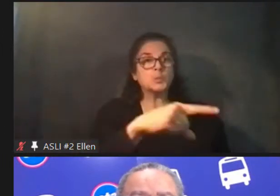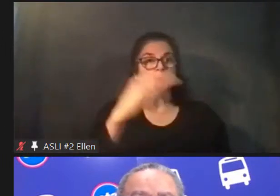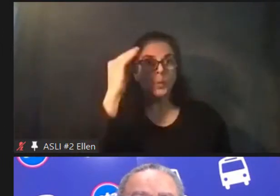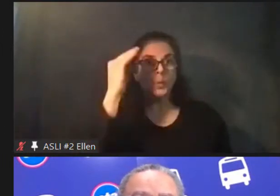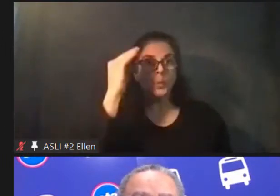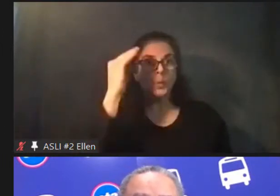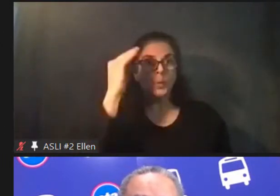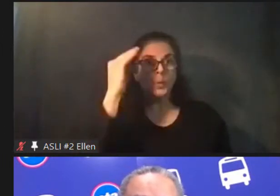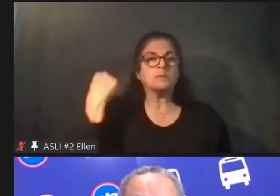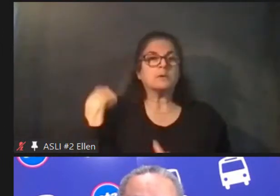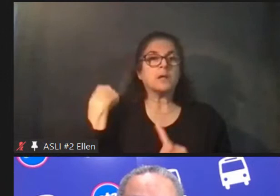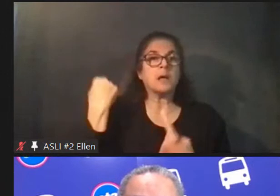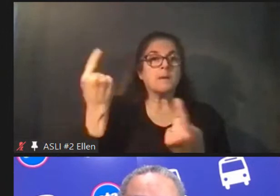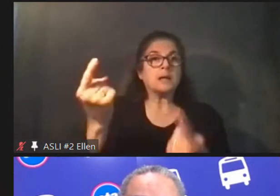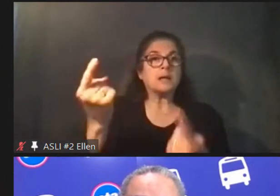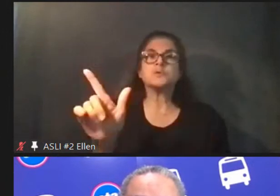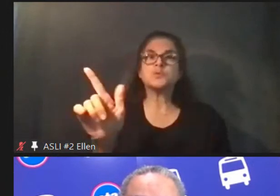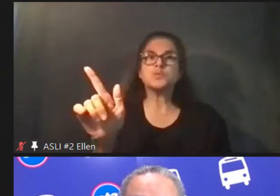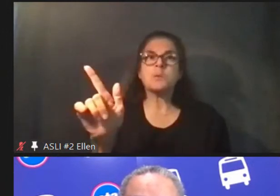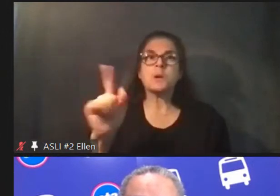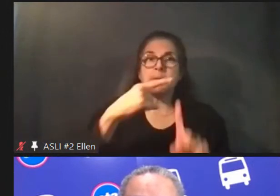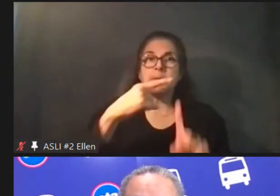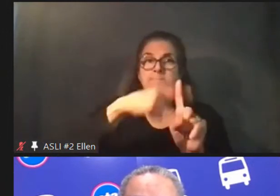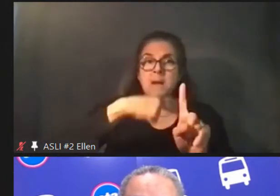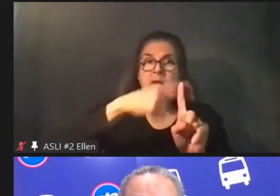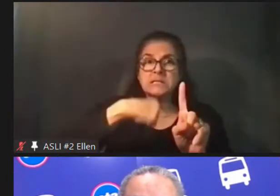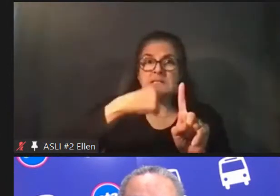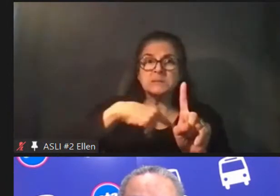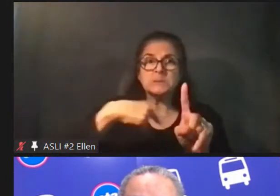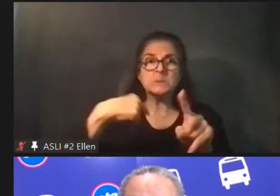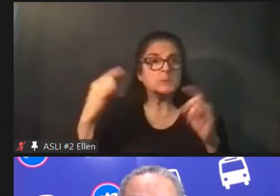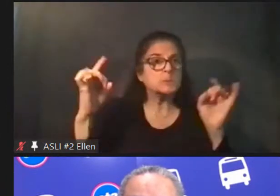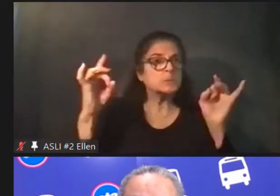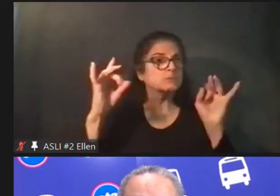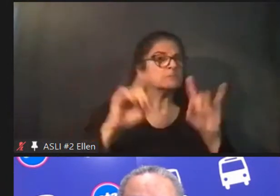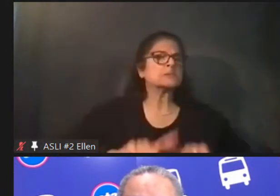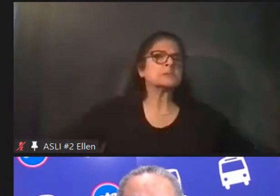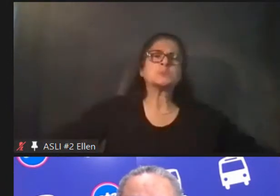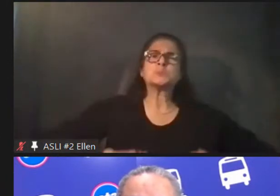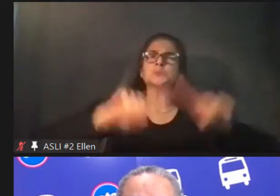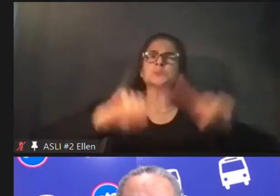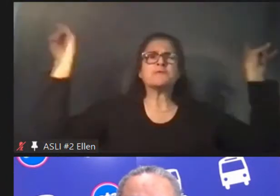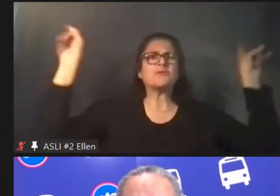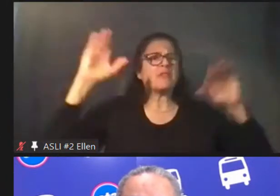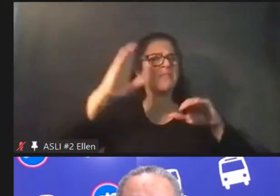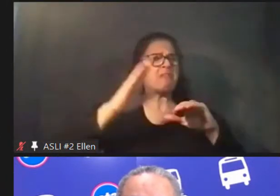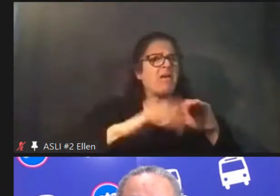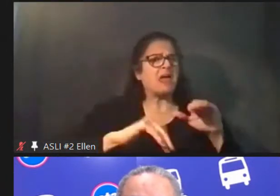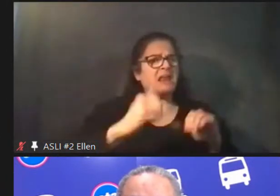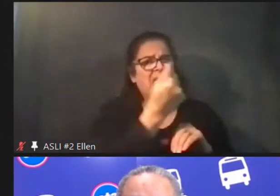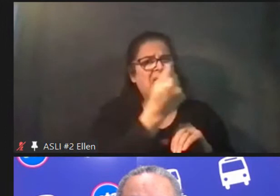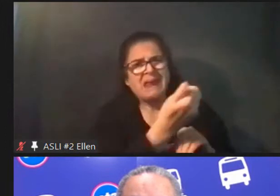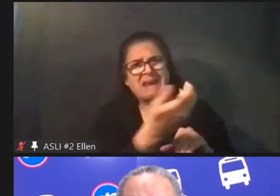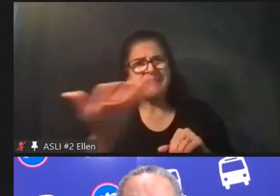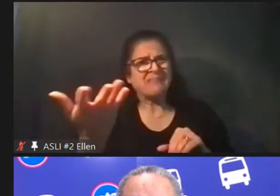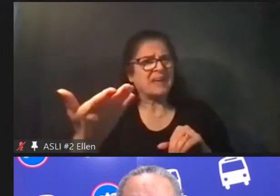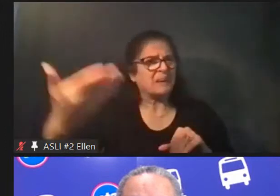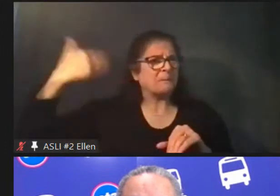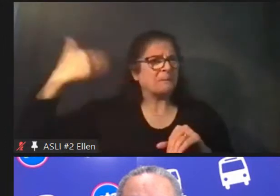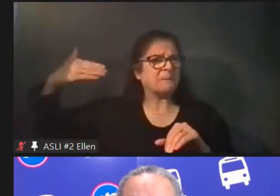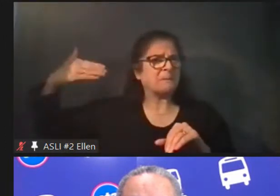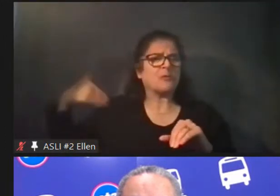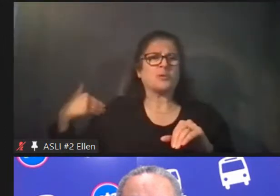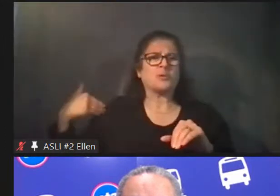past 21 months have been unlike anything this agency has ever seen. The